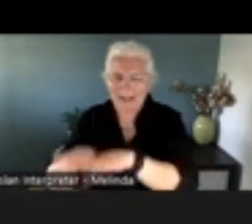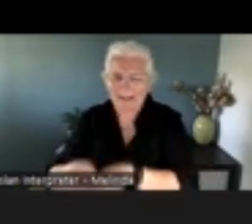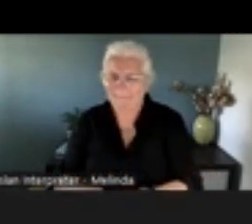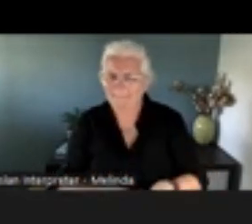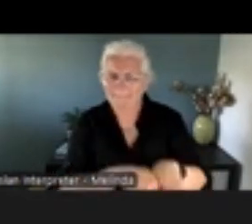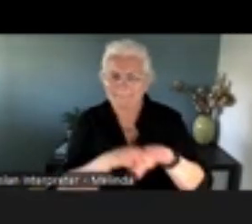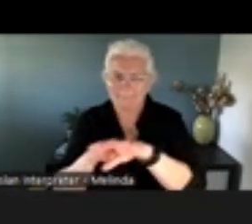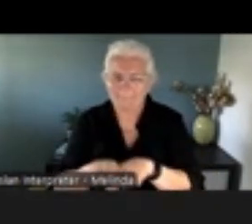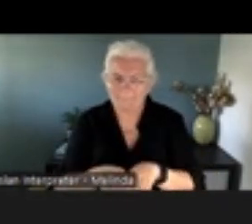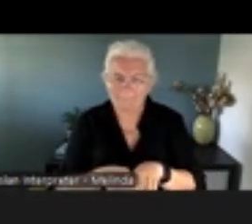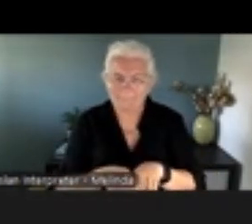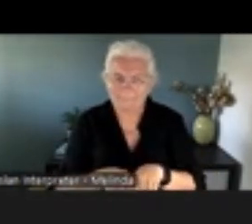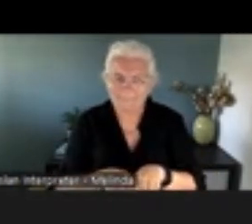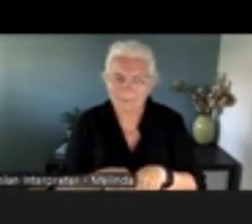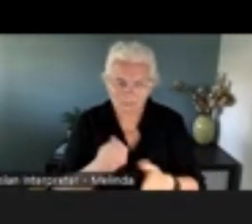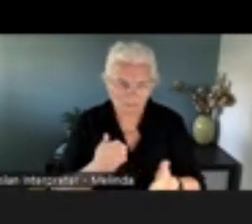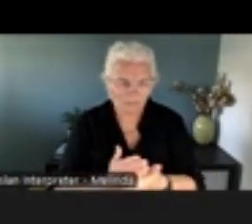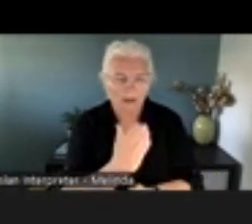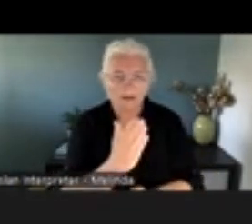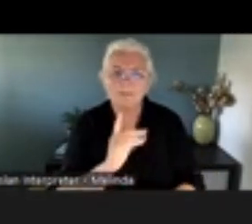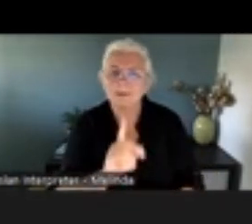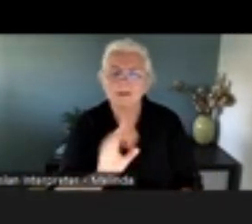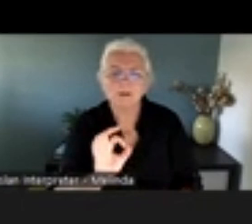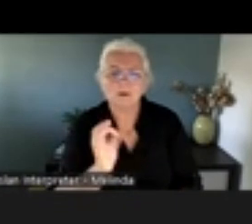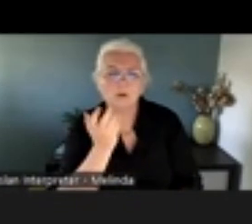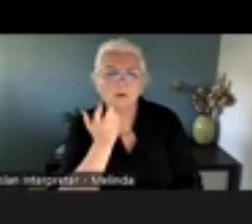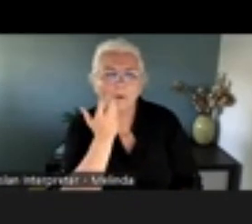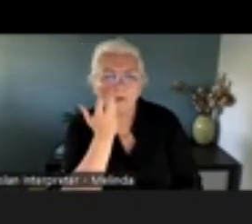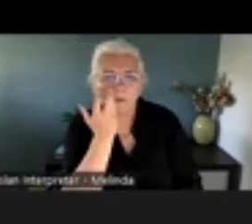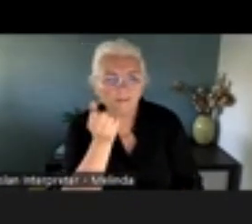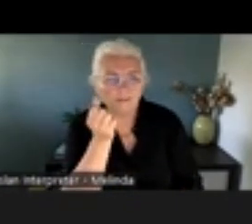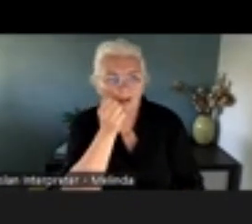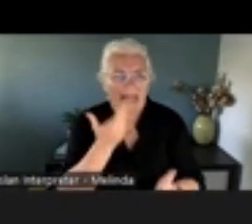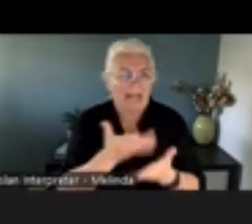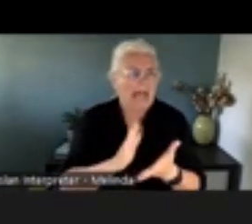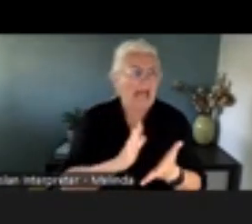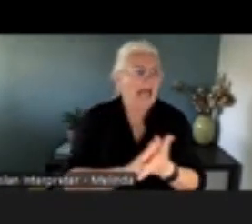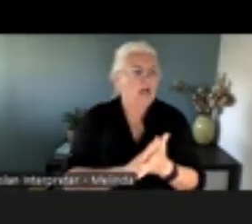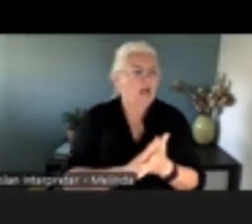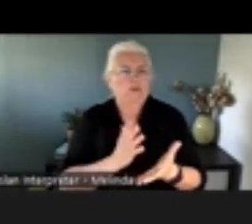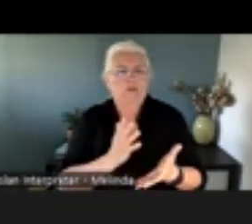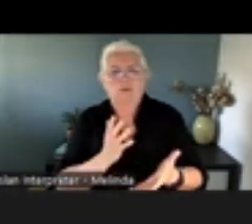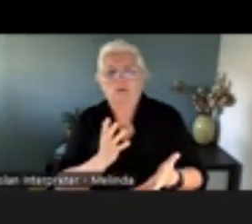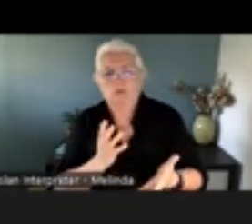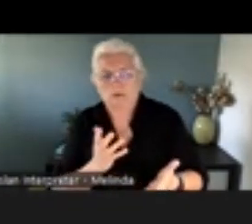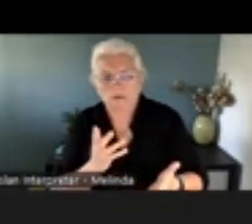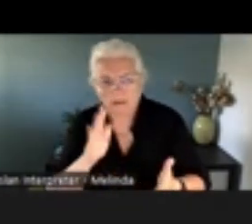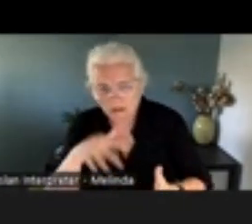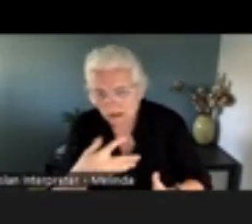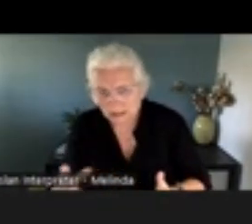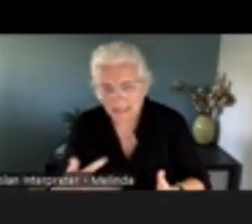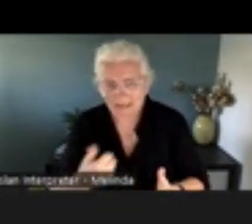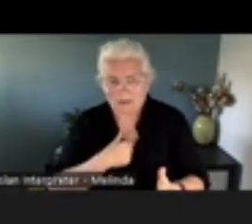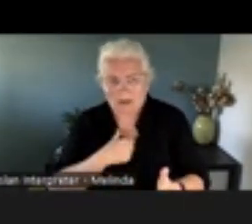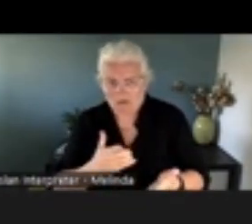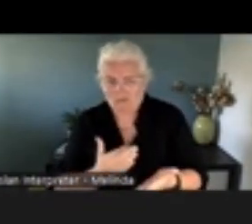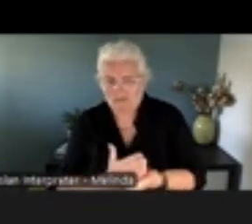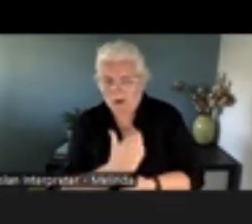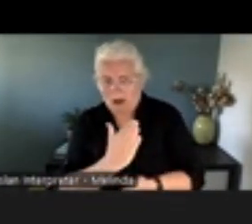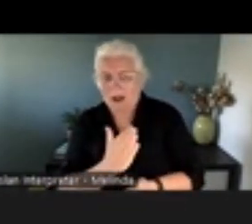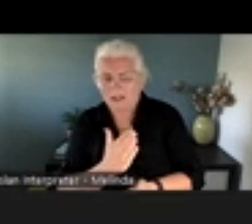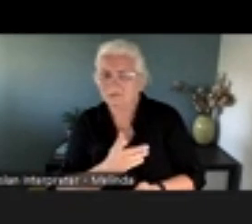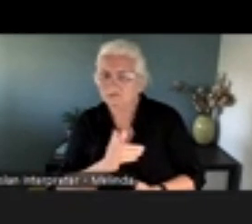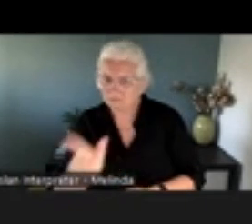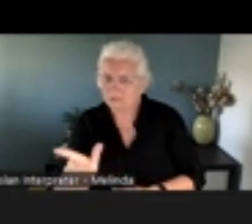does, but we don't always know how to express that or how to check that our rights are being